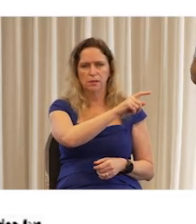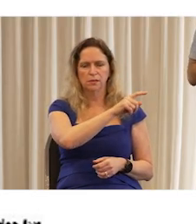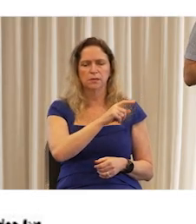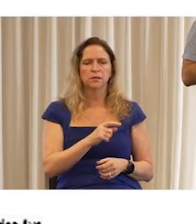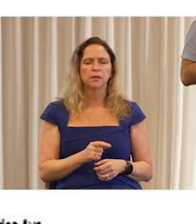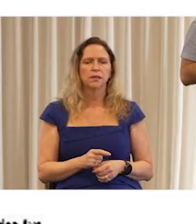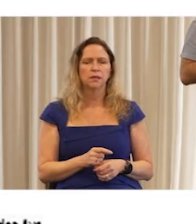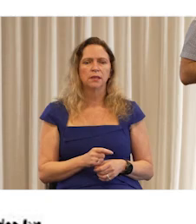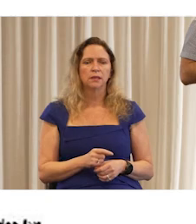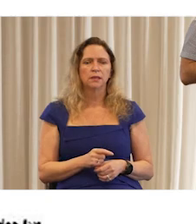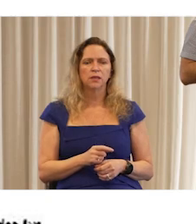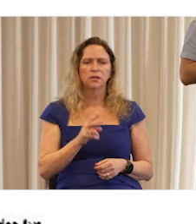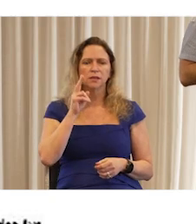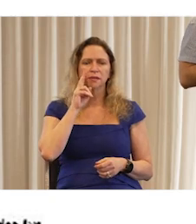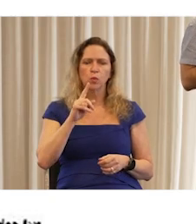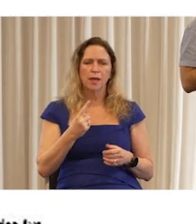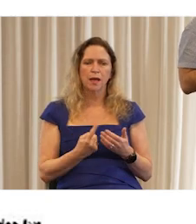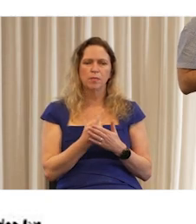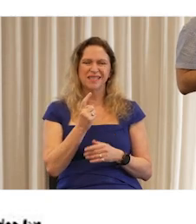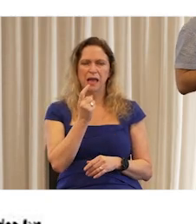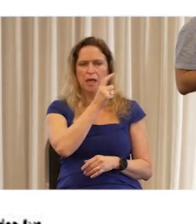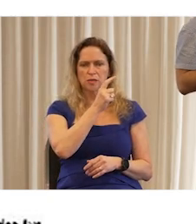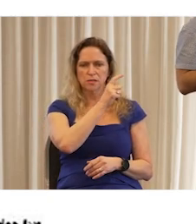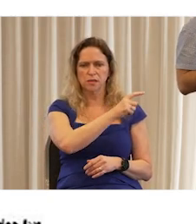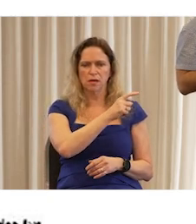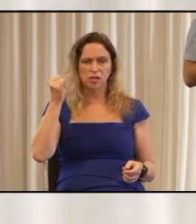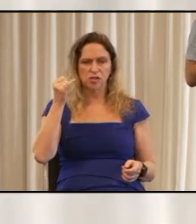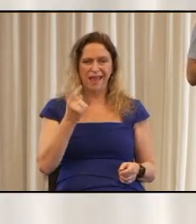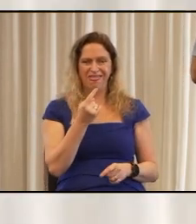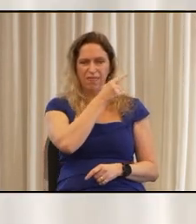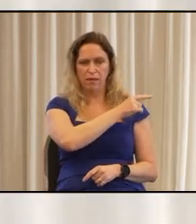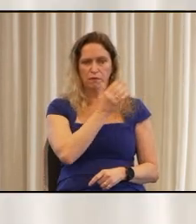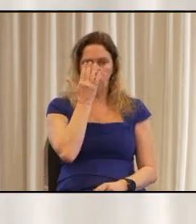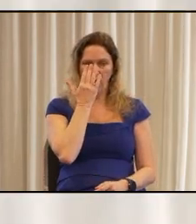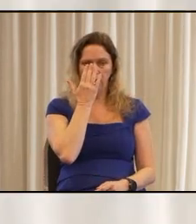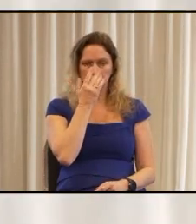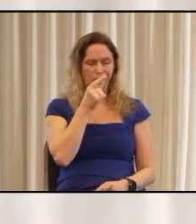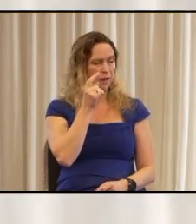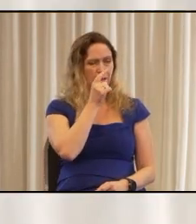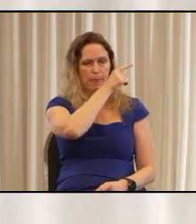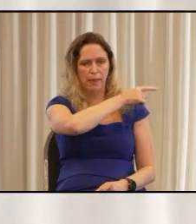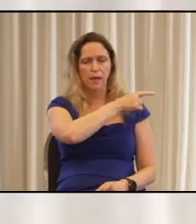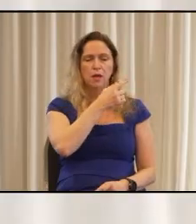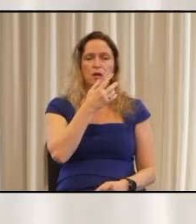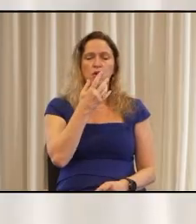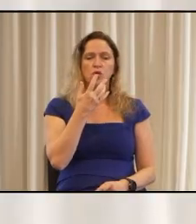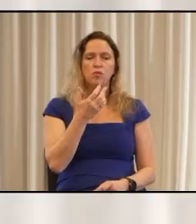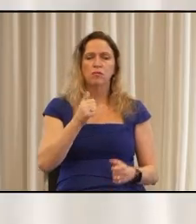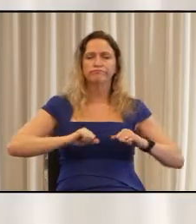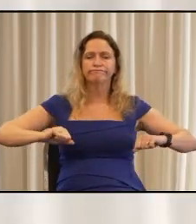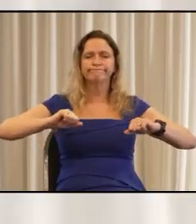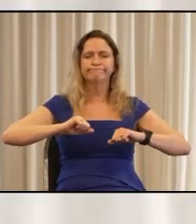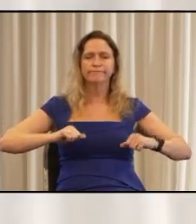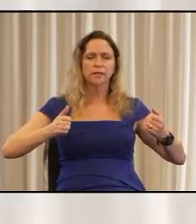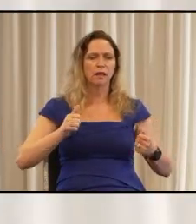if I think about out the front here, and I don't know if anyone's sort of been out there of a morning, you've got a few elements. You've got the physical space of the